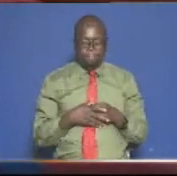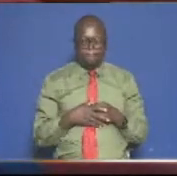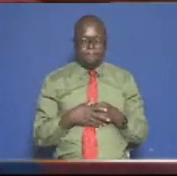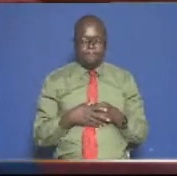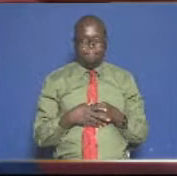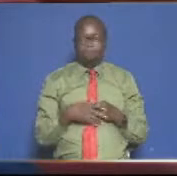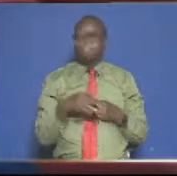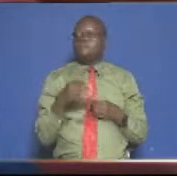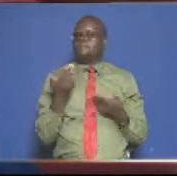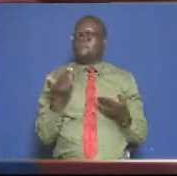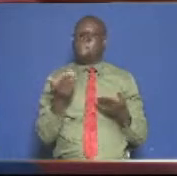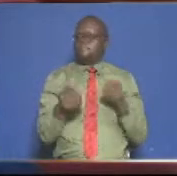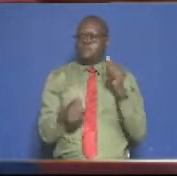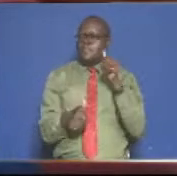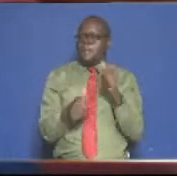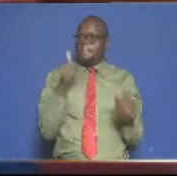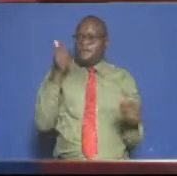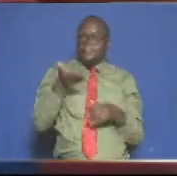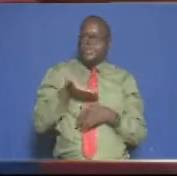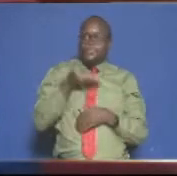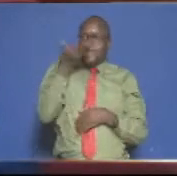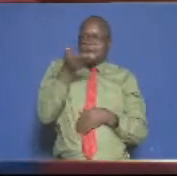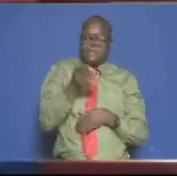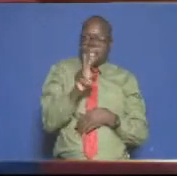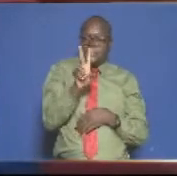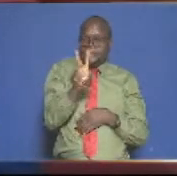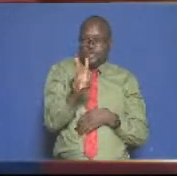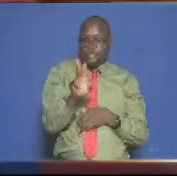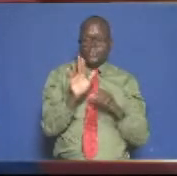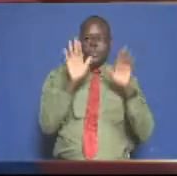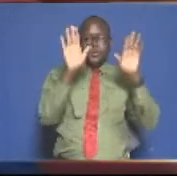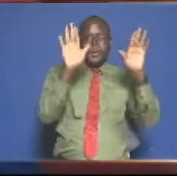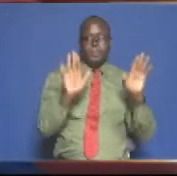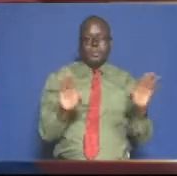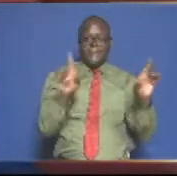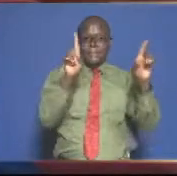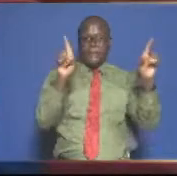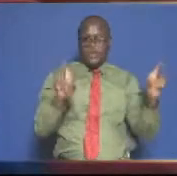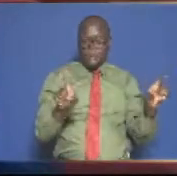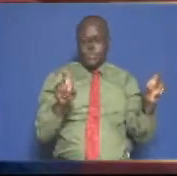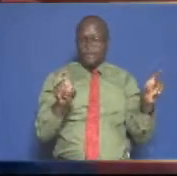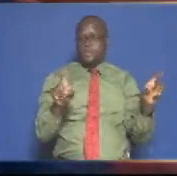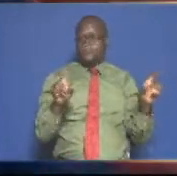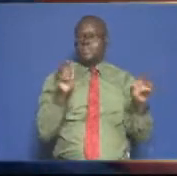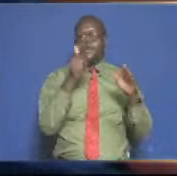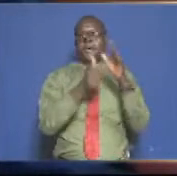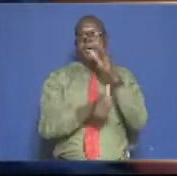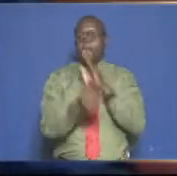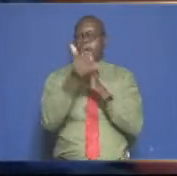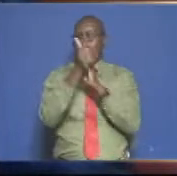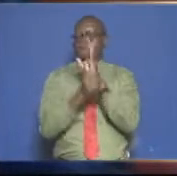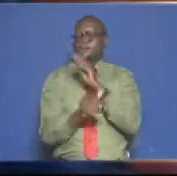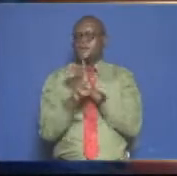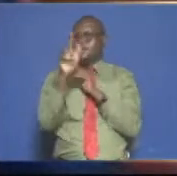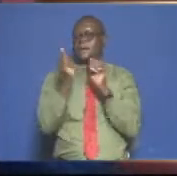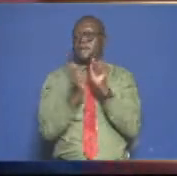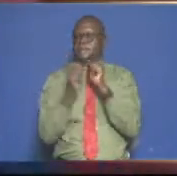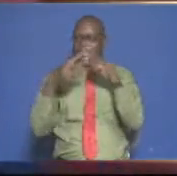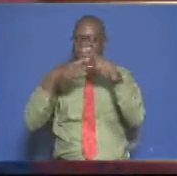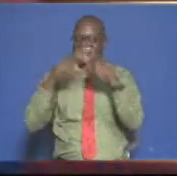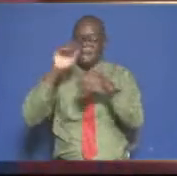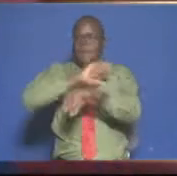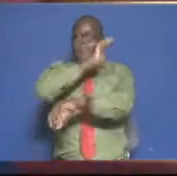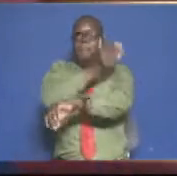have refused to answer 2 important questions. And Mr. Speaker, under Article 117 on the powers and